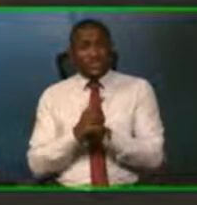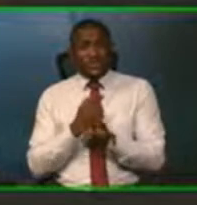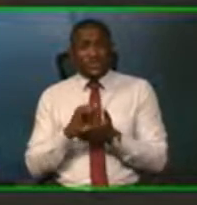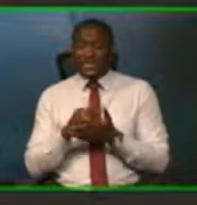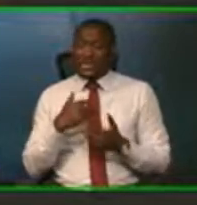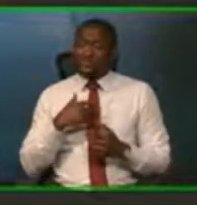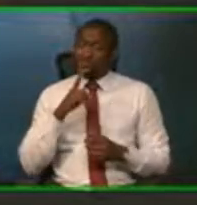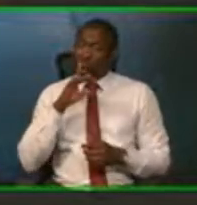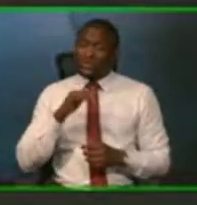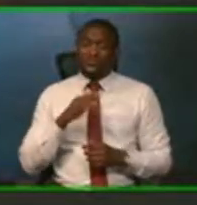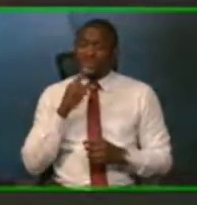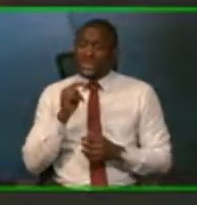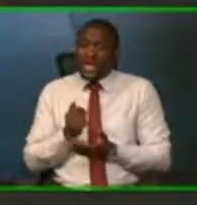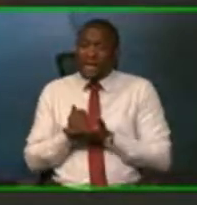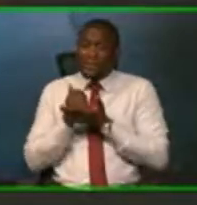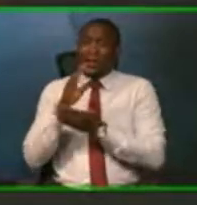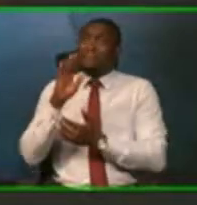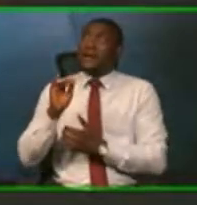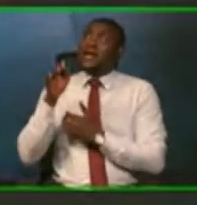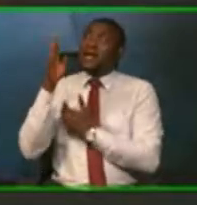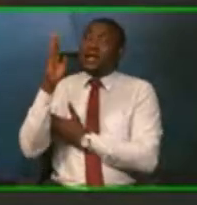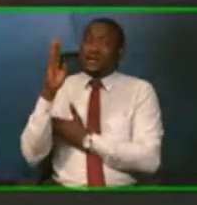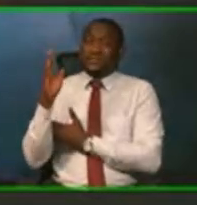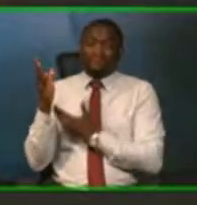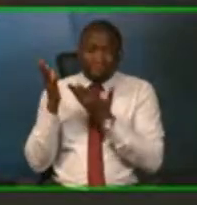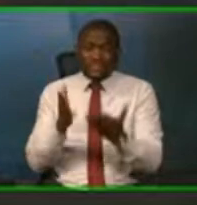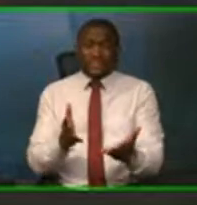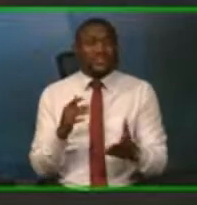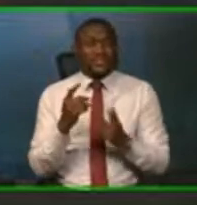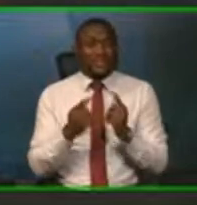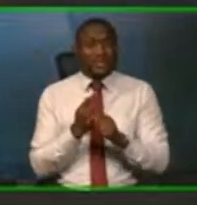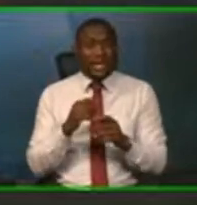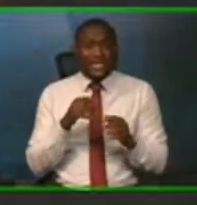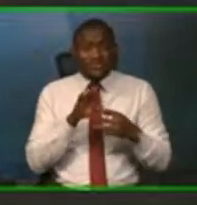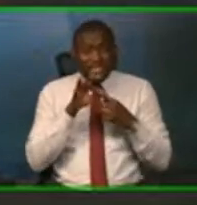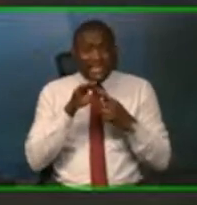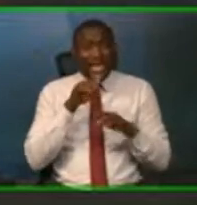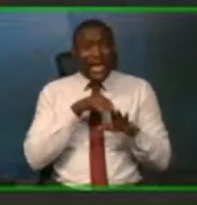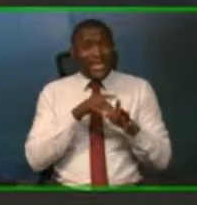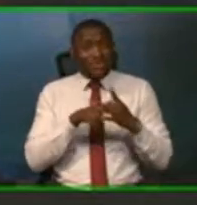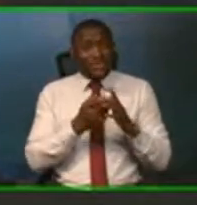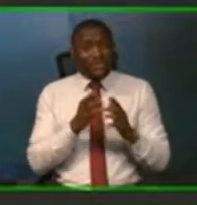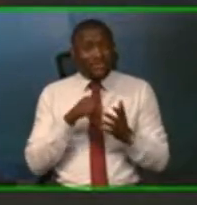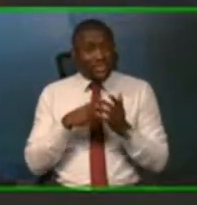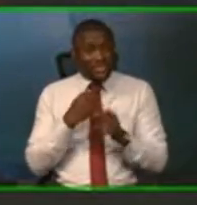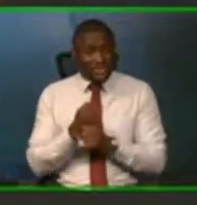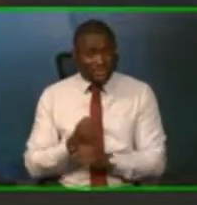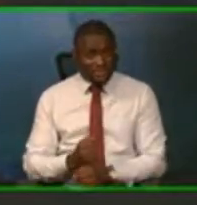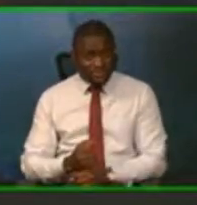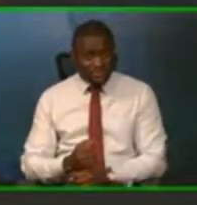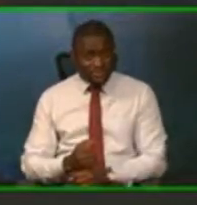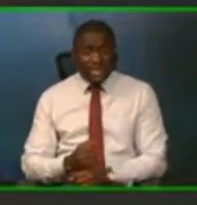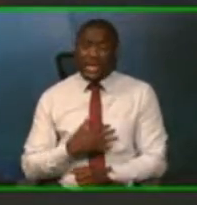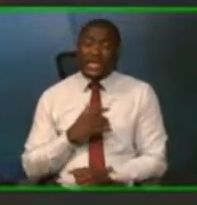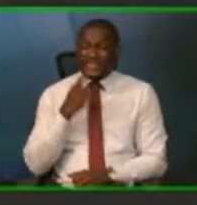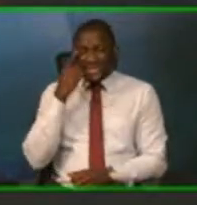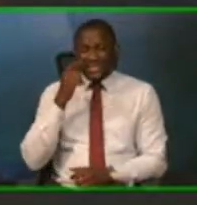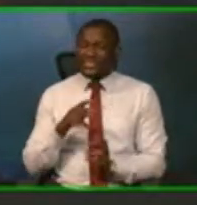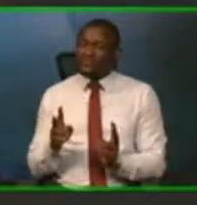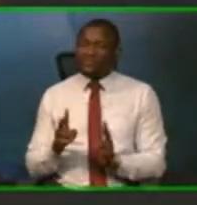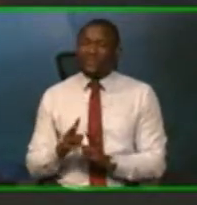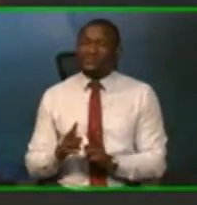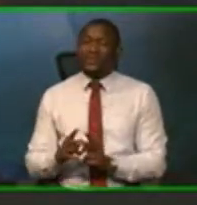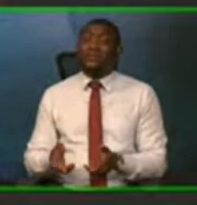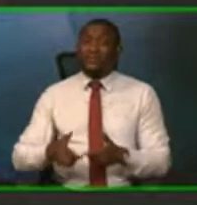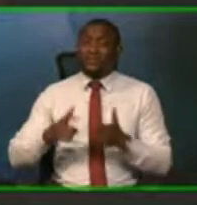helped of God and by God, especially at the beginning of the year. And I think it's worthy of commendation and